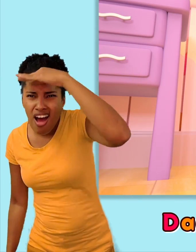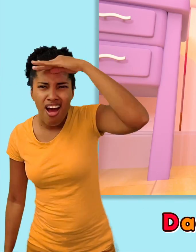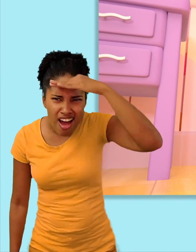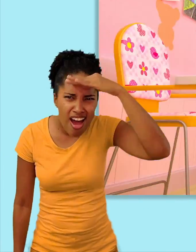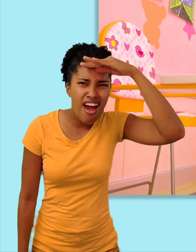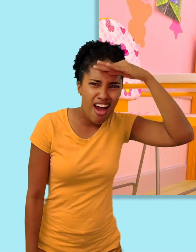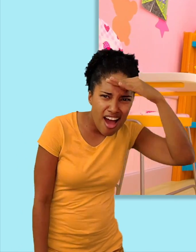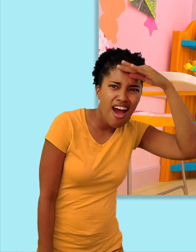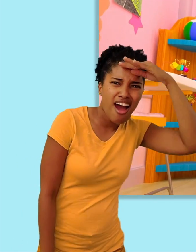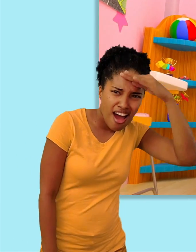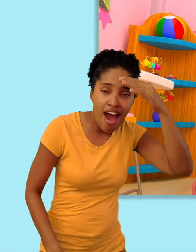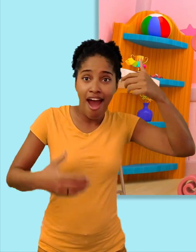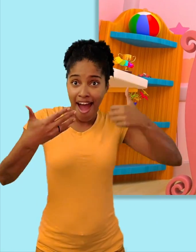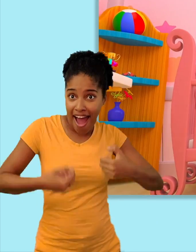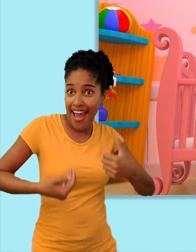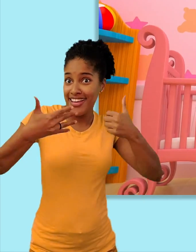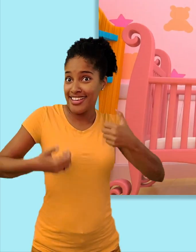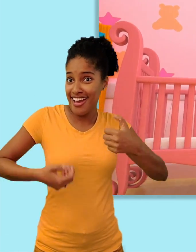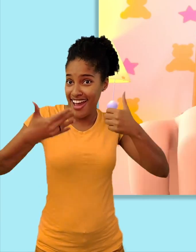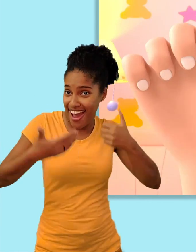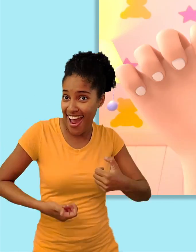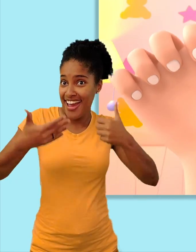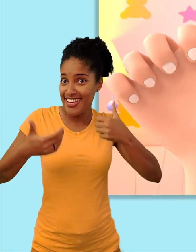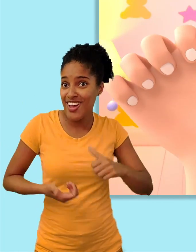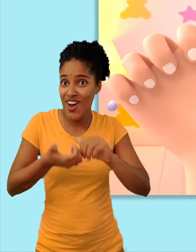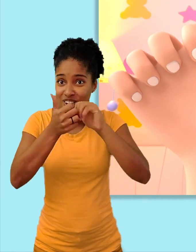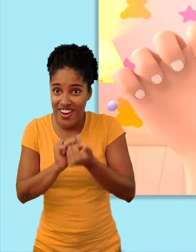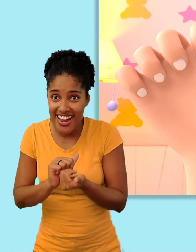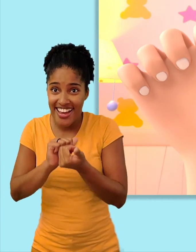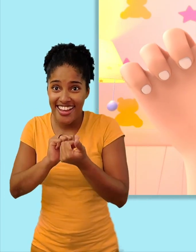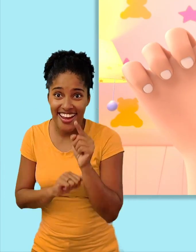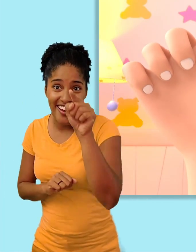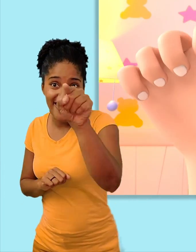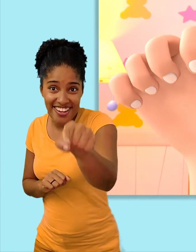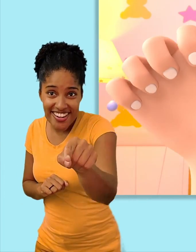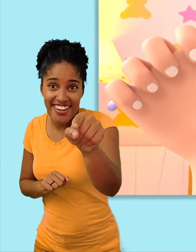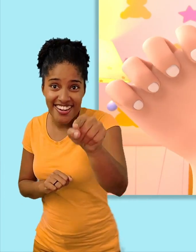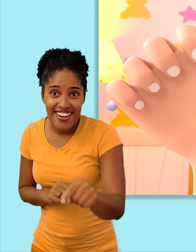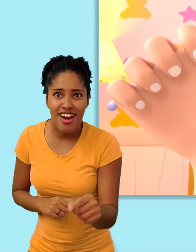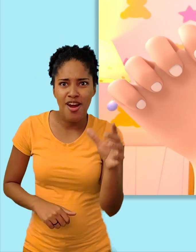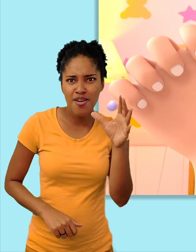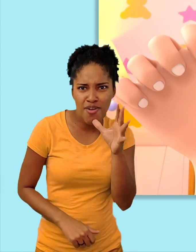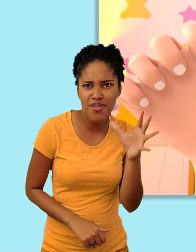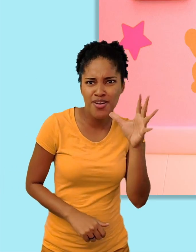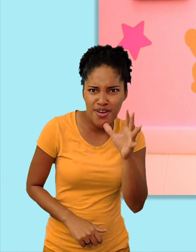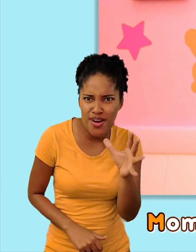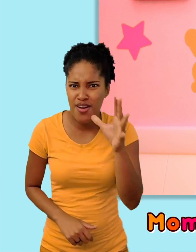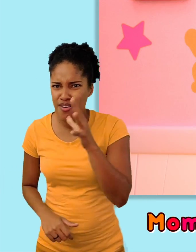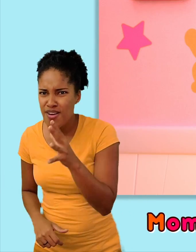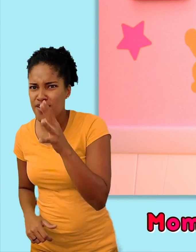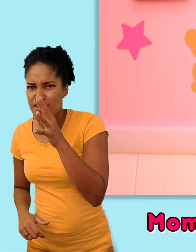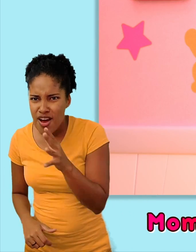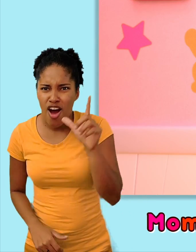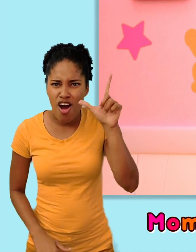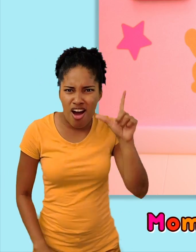Daddy finger, where are you? Here I am, how do you do?